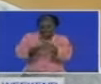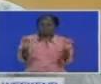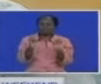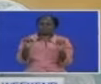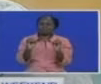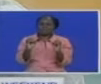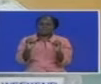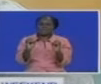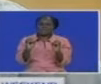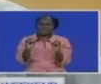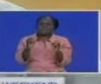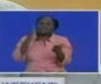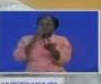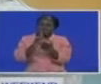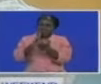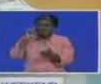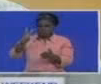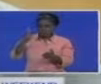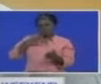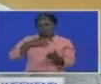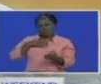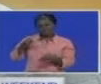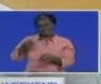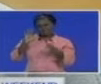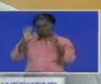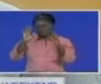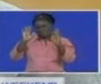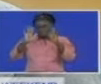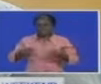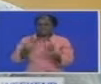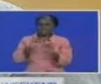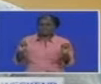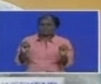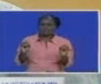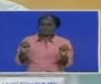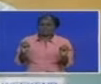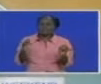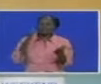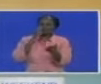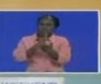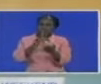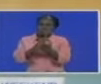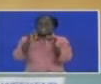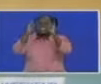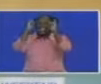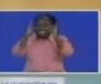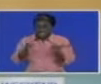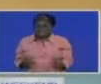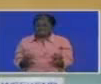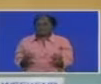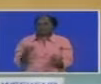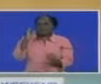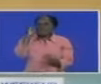which in my view was so unnecessary. It in actual fact blew in the face of the